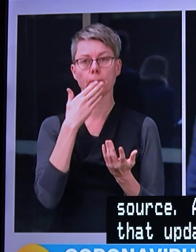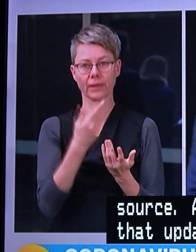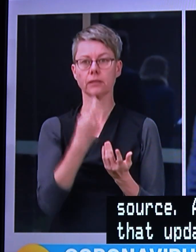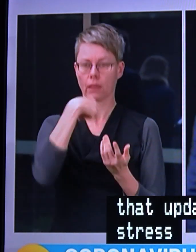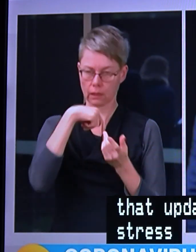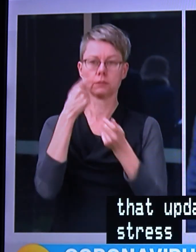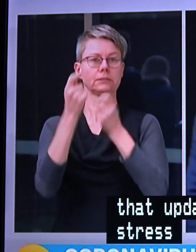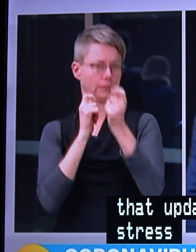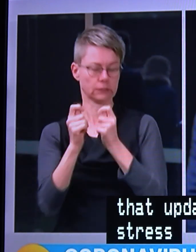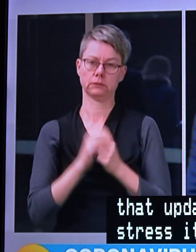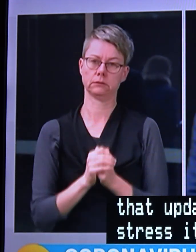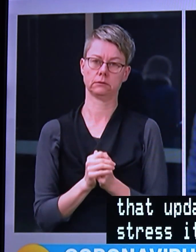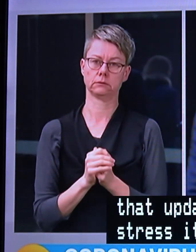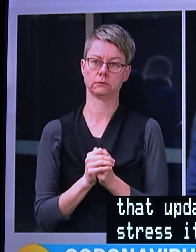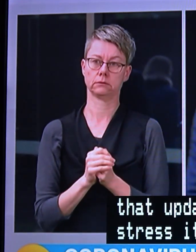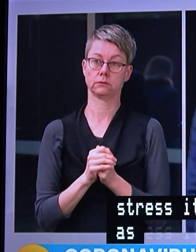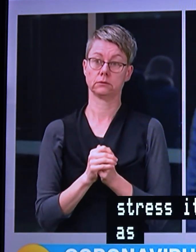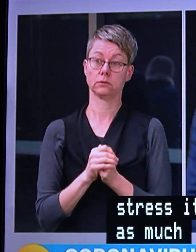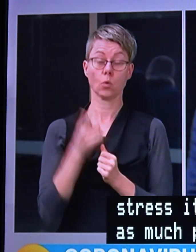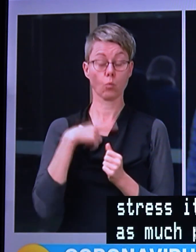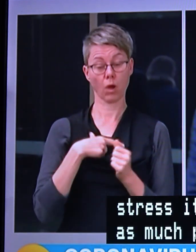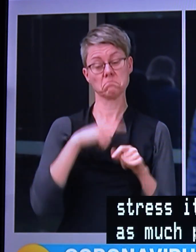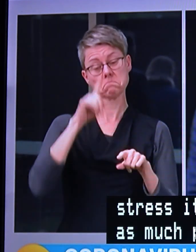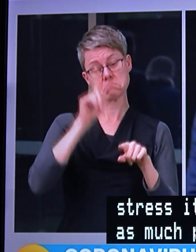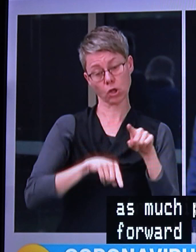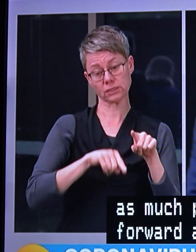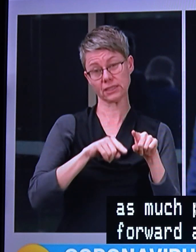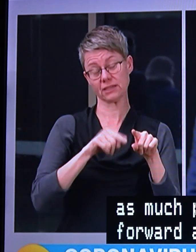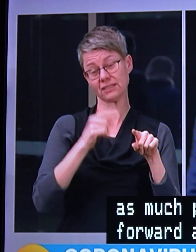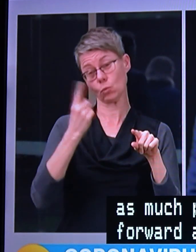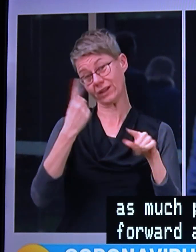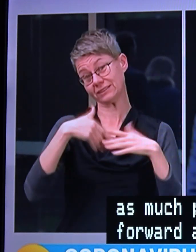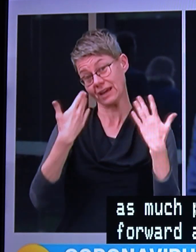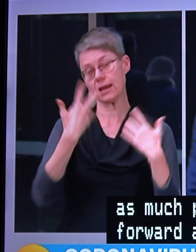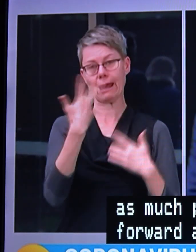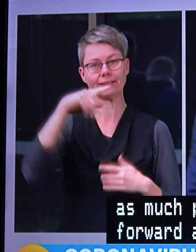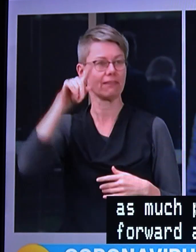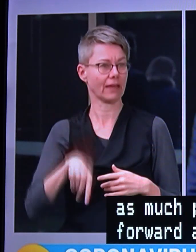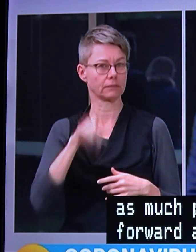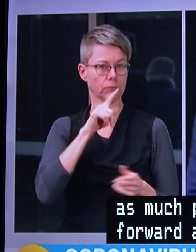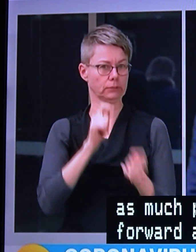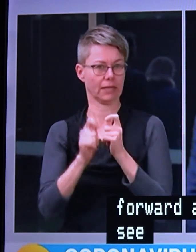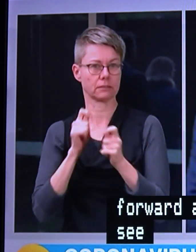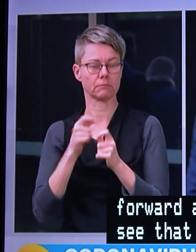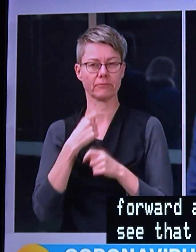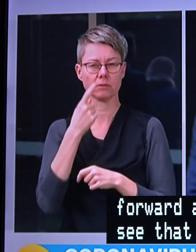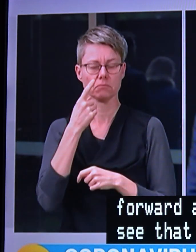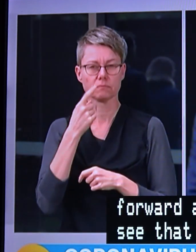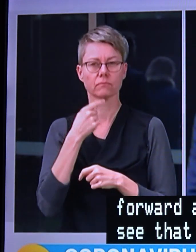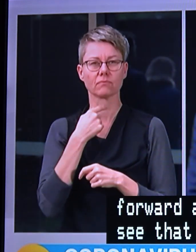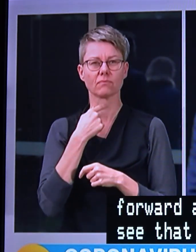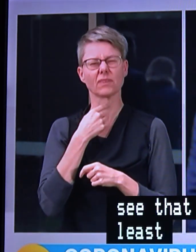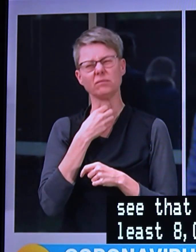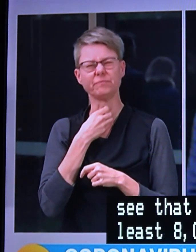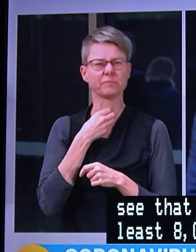come forward and get tested. We want to see that number average out to at least 8,000 a day. If you have the slightest sniffle, if you